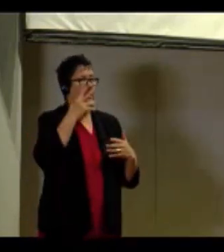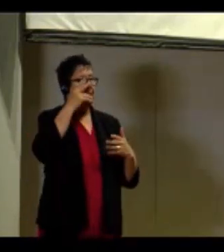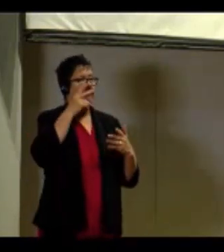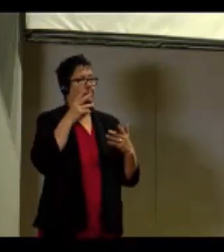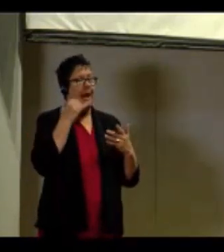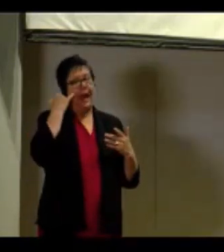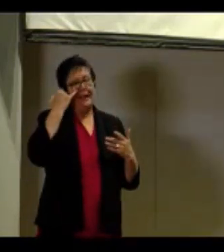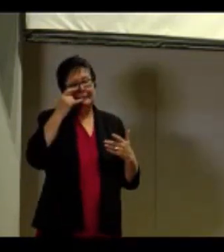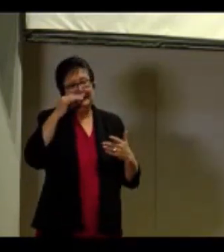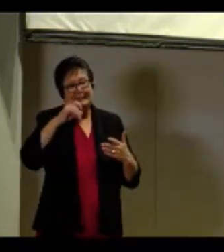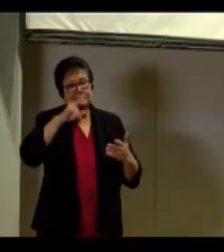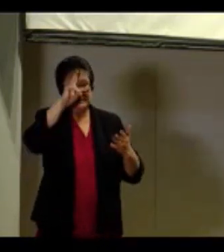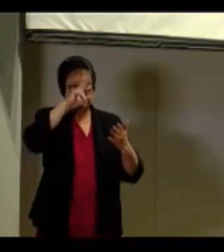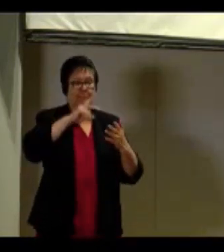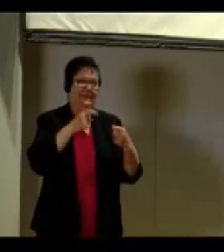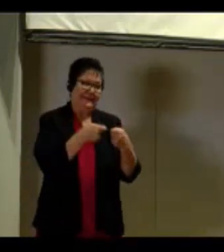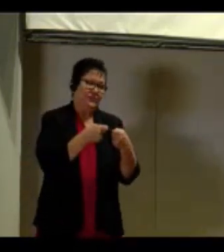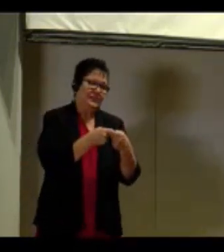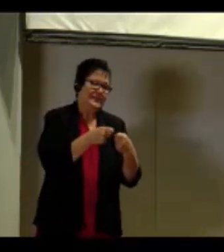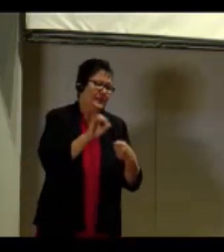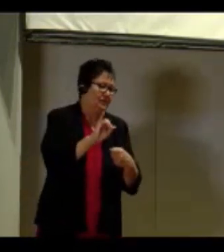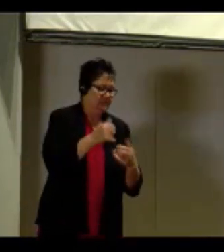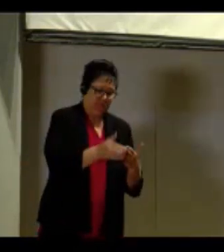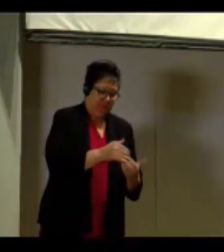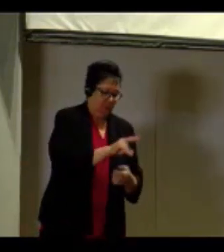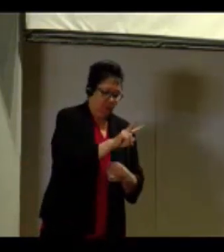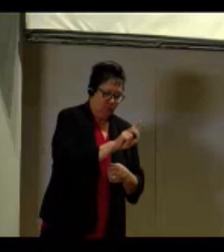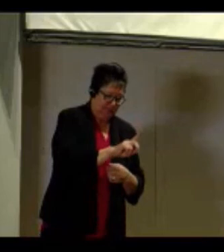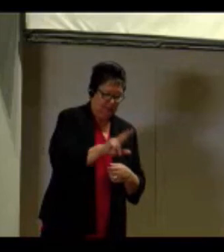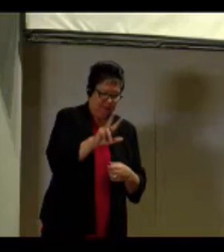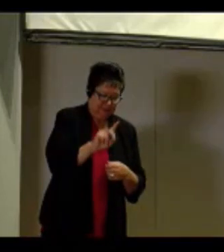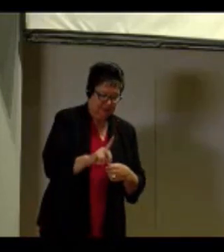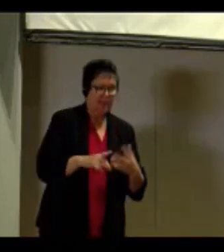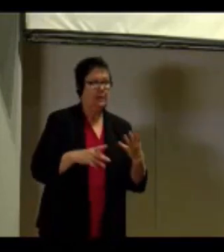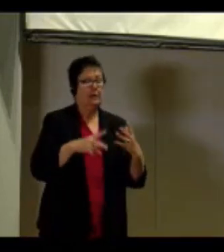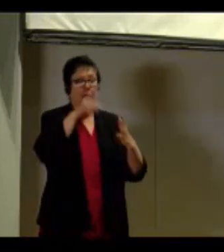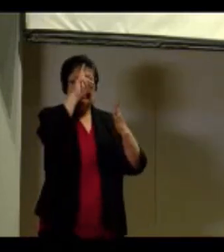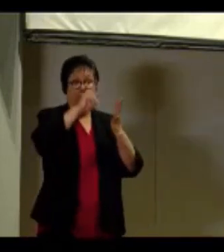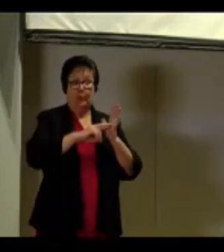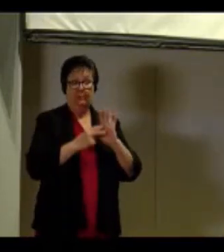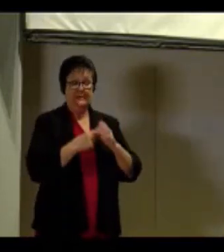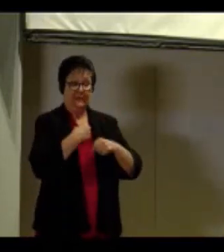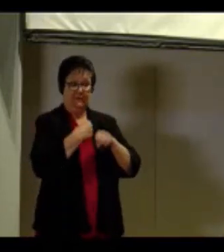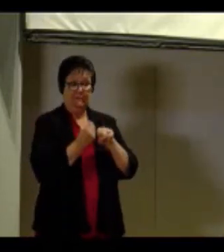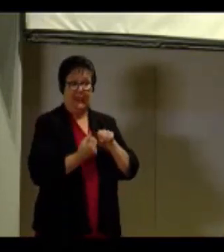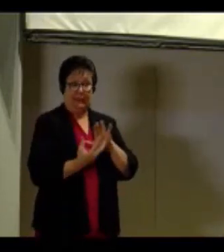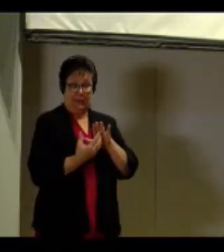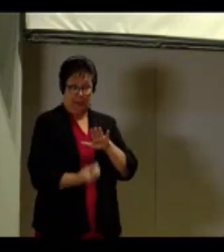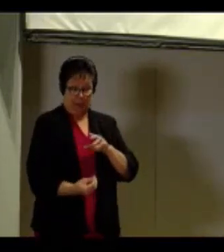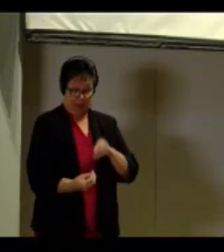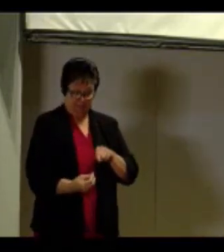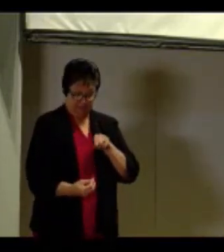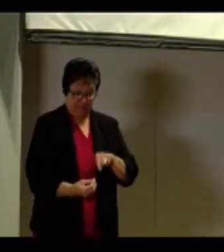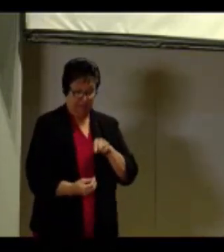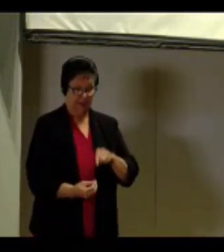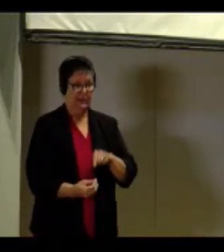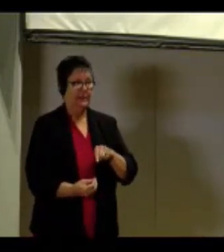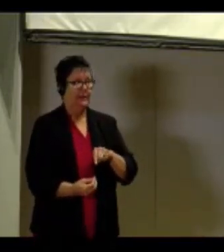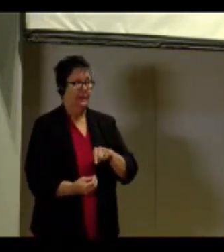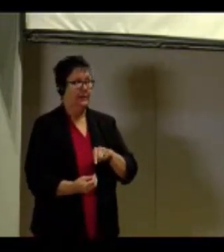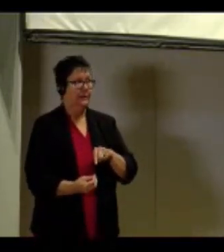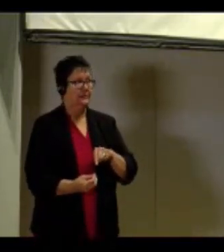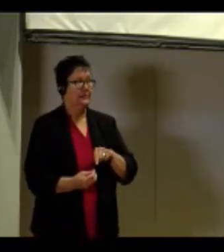especially when you're talking about digitization, either 2D or 3D, the purpose of making the new copy, the digital